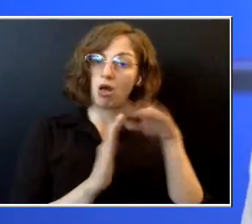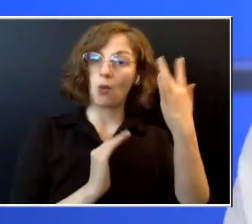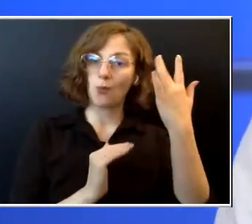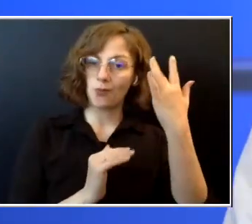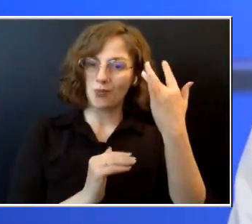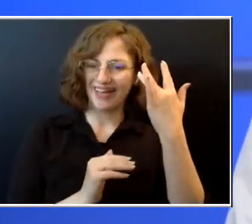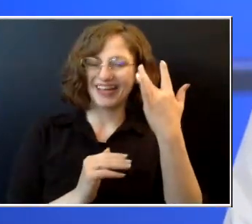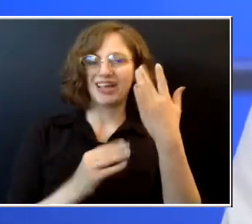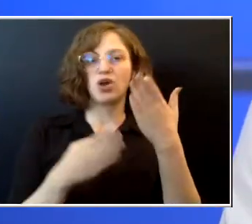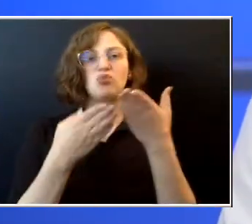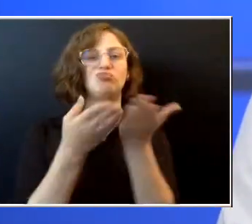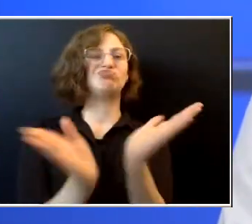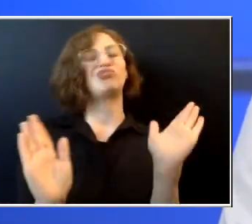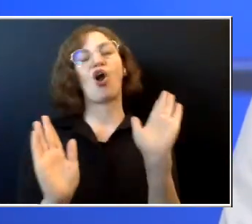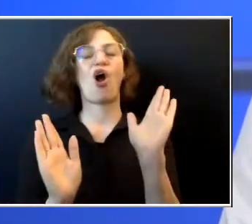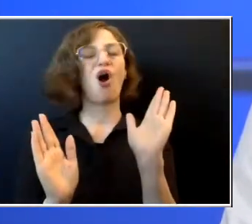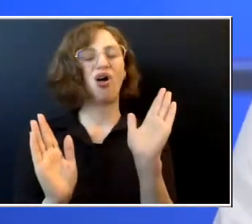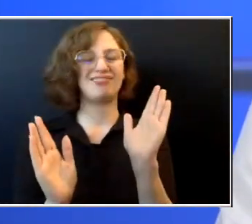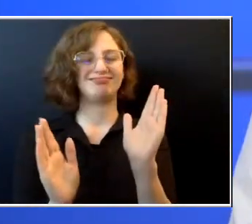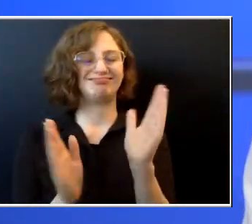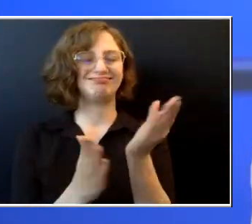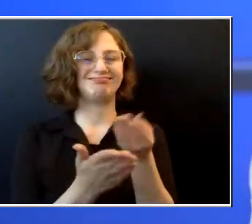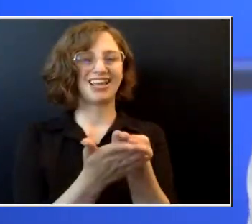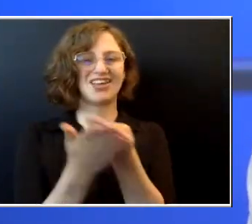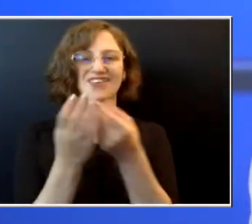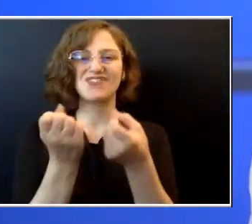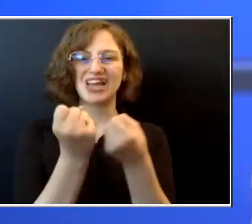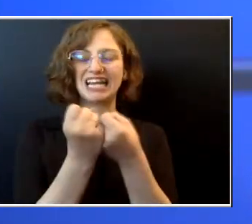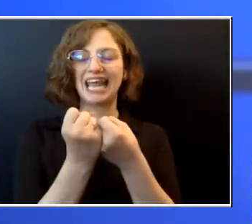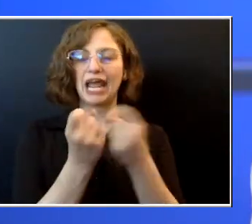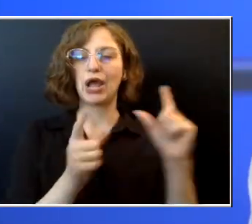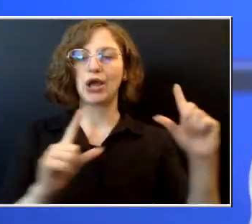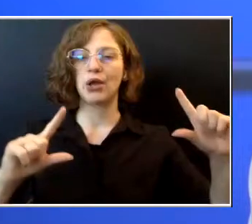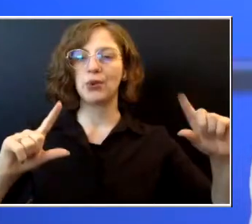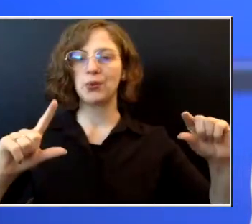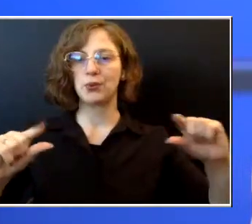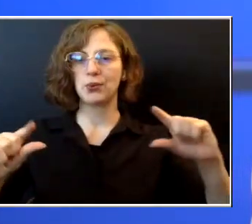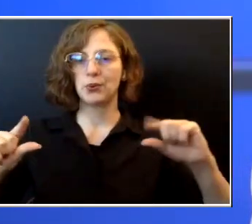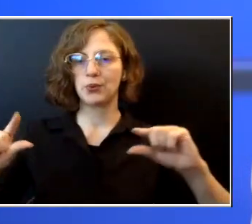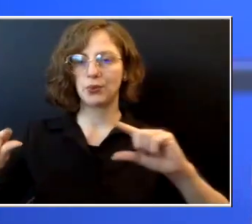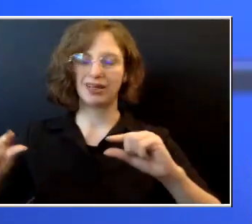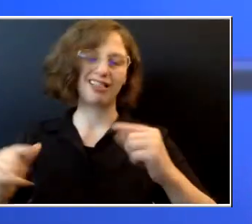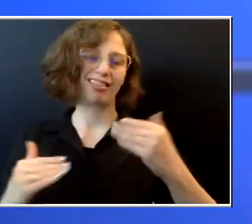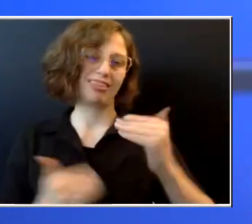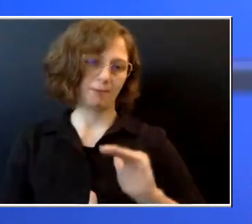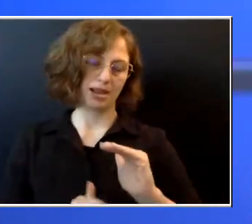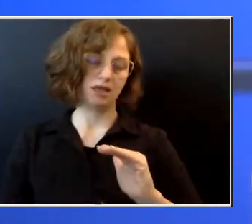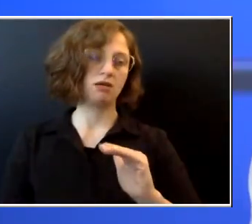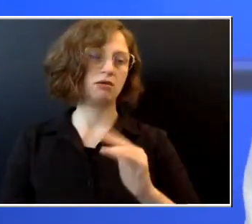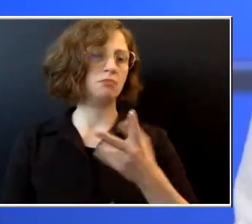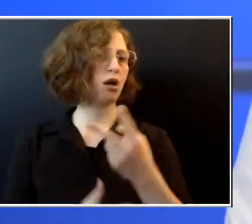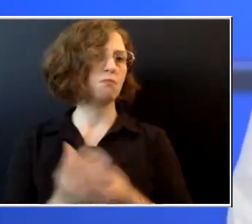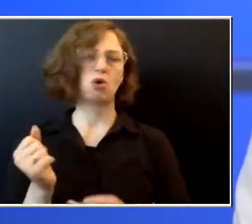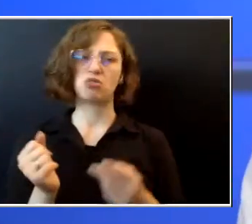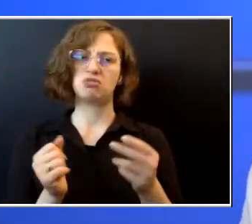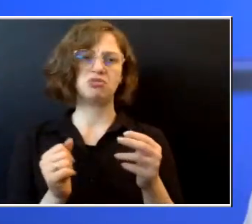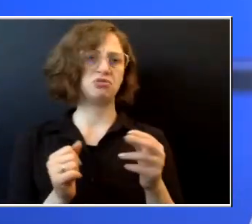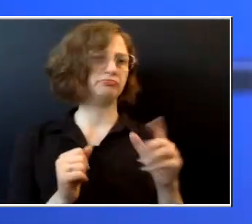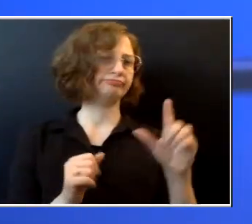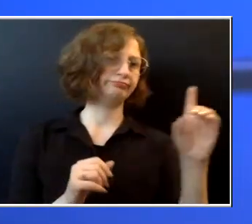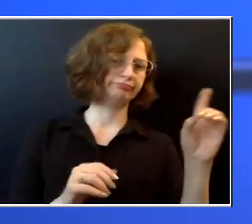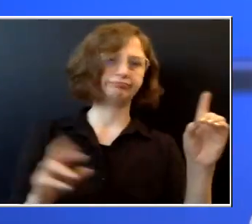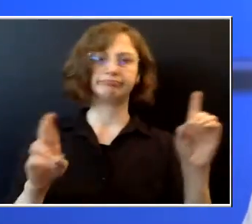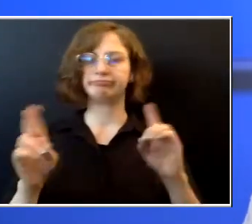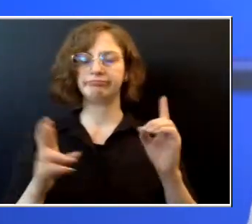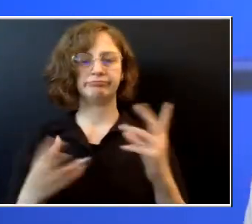going to be limited. So we have been supported by both sides of the aisle. Occasionally, we do get